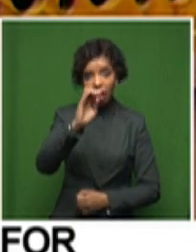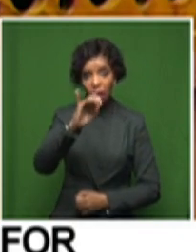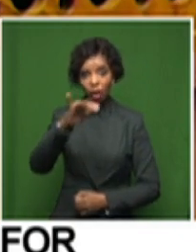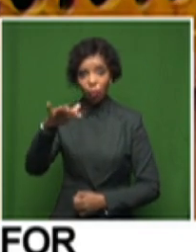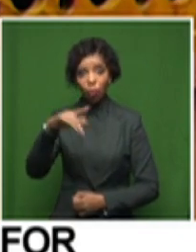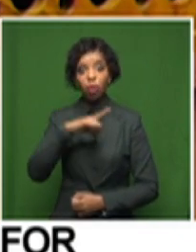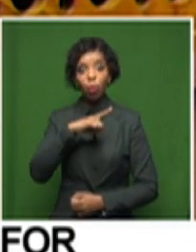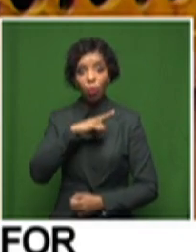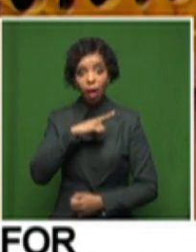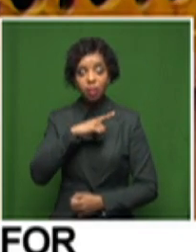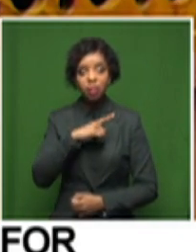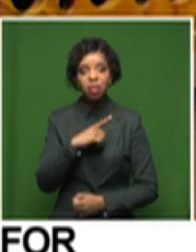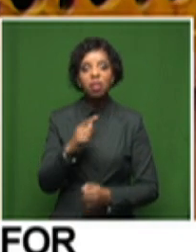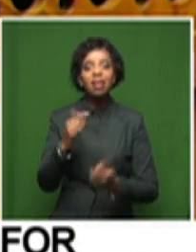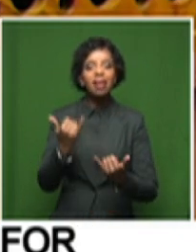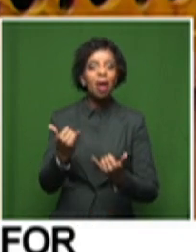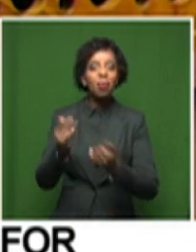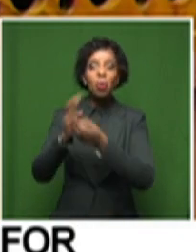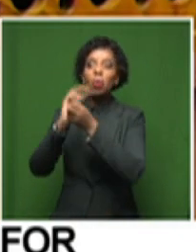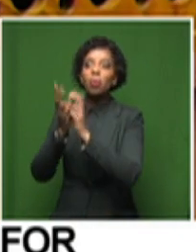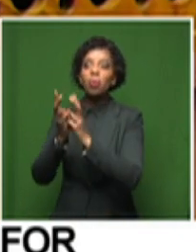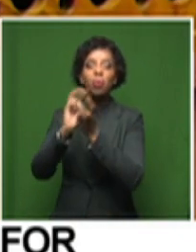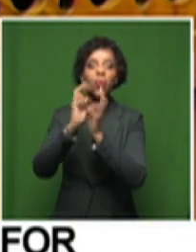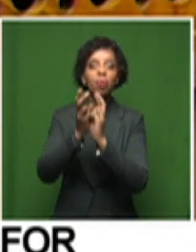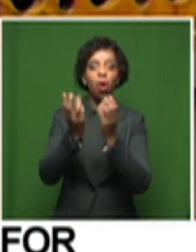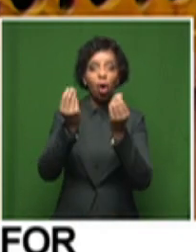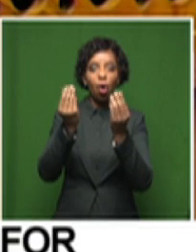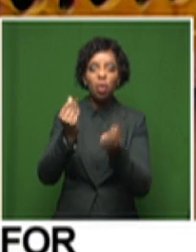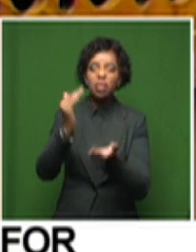of lower borrowing costs.